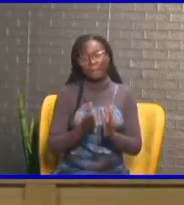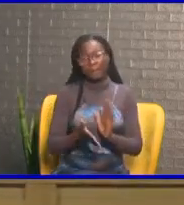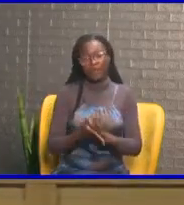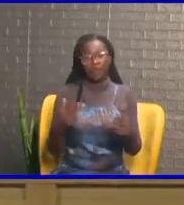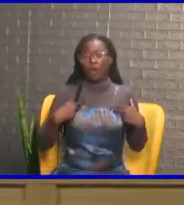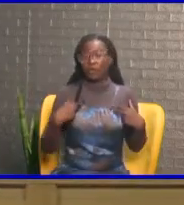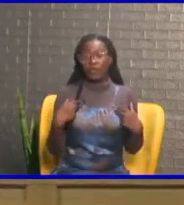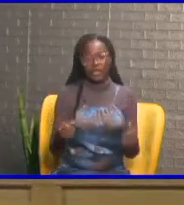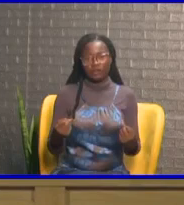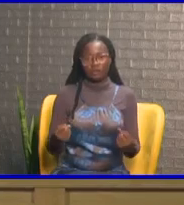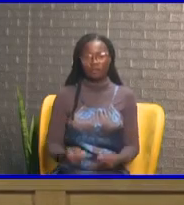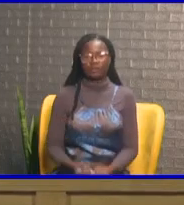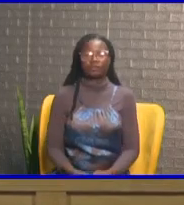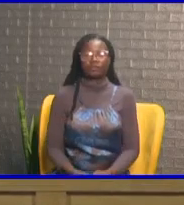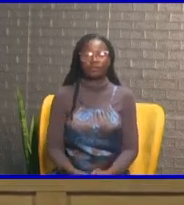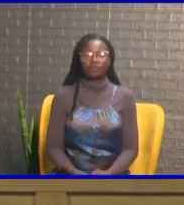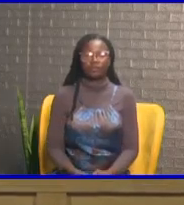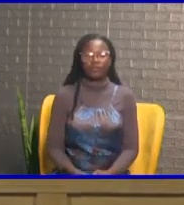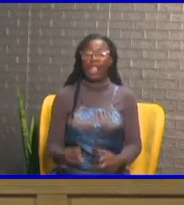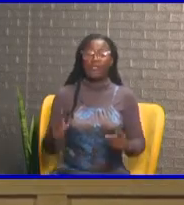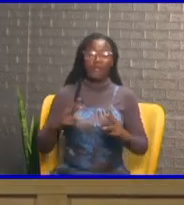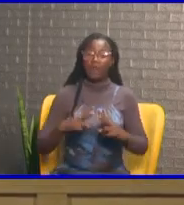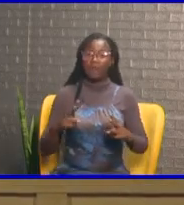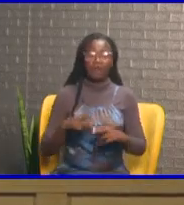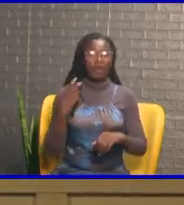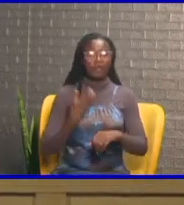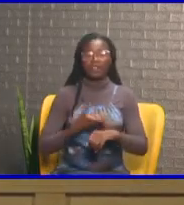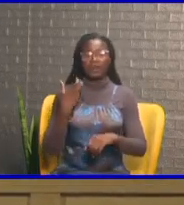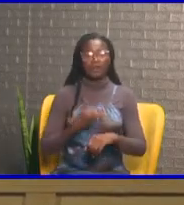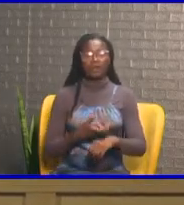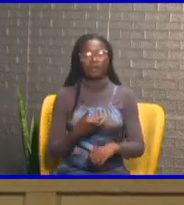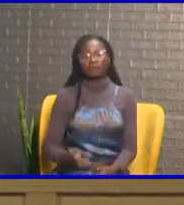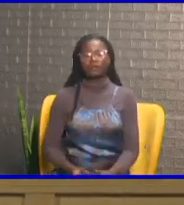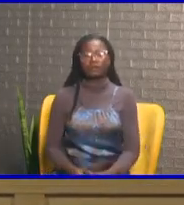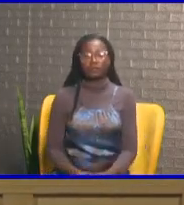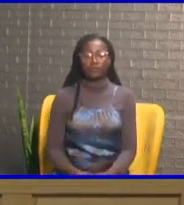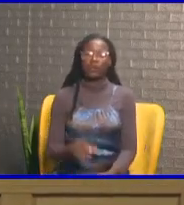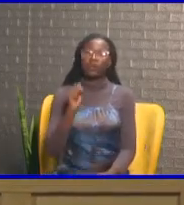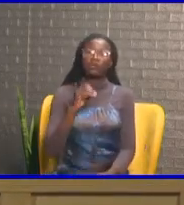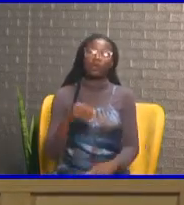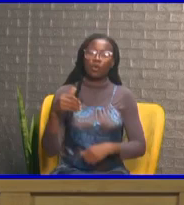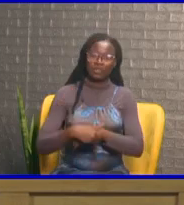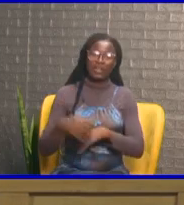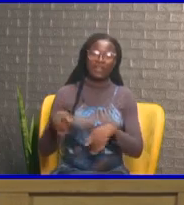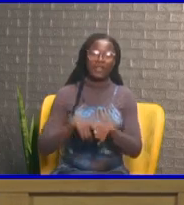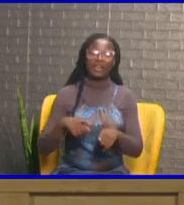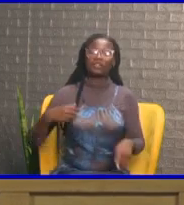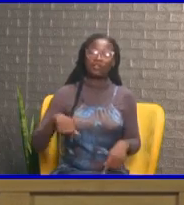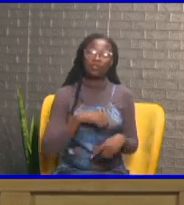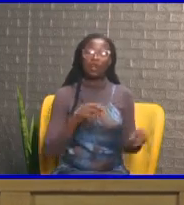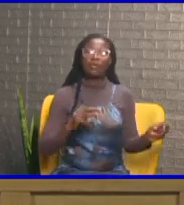Are you following what I'm saying? Very difficult to do it healed. So tonight as we go to the communion